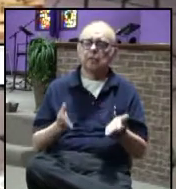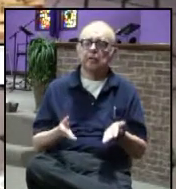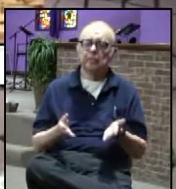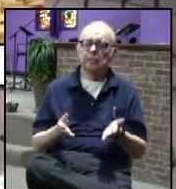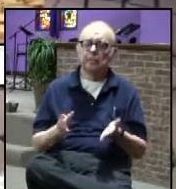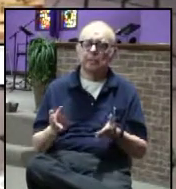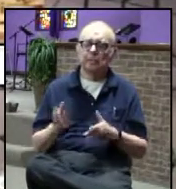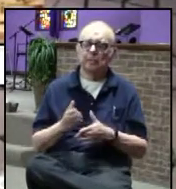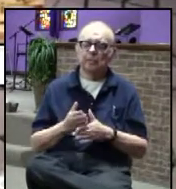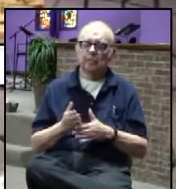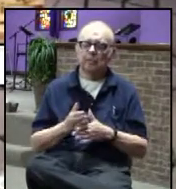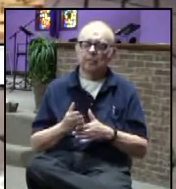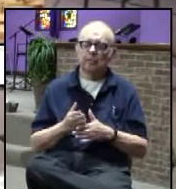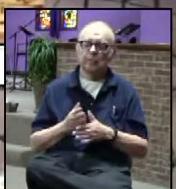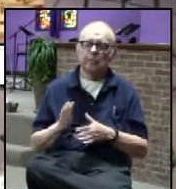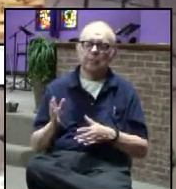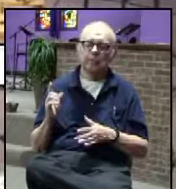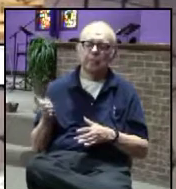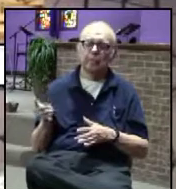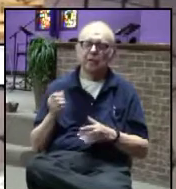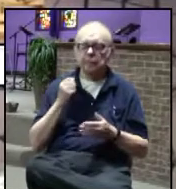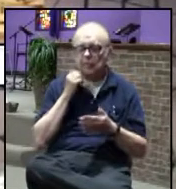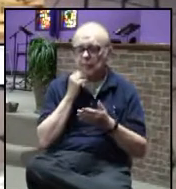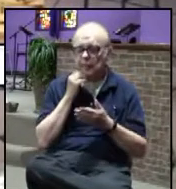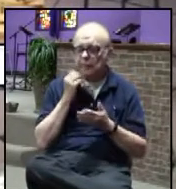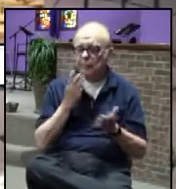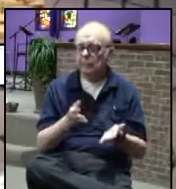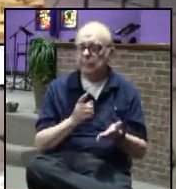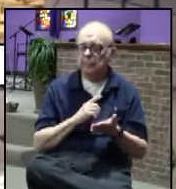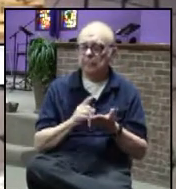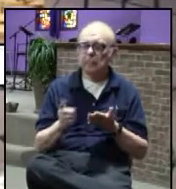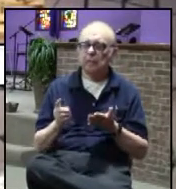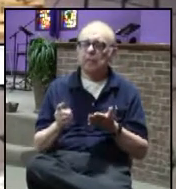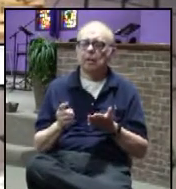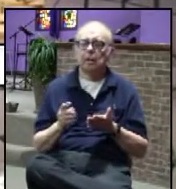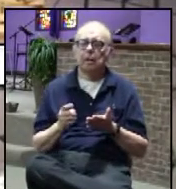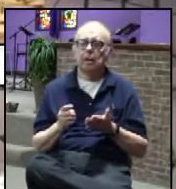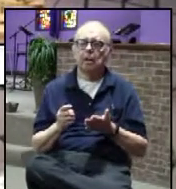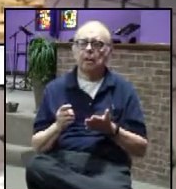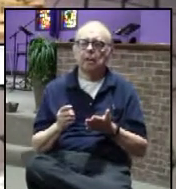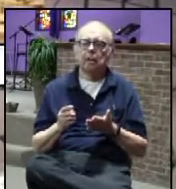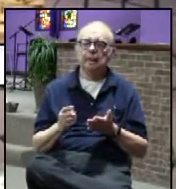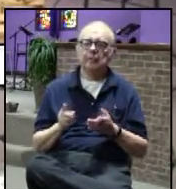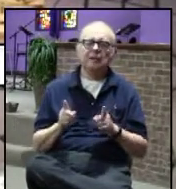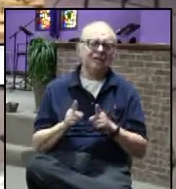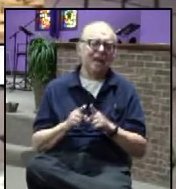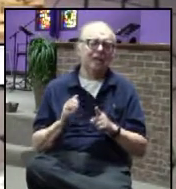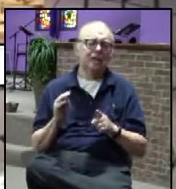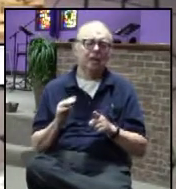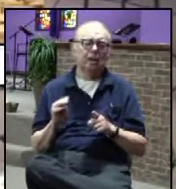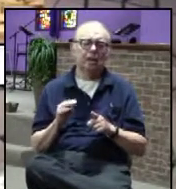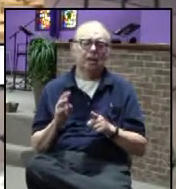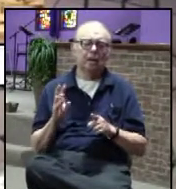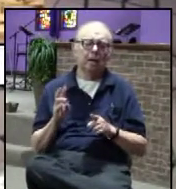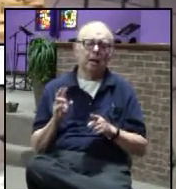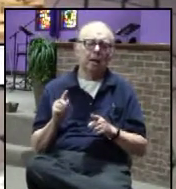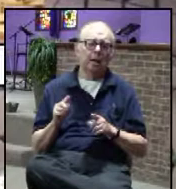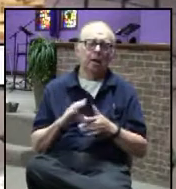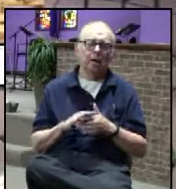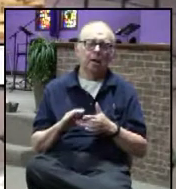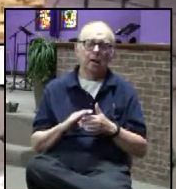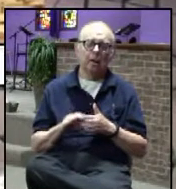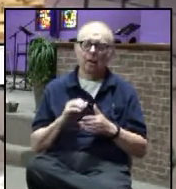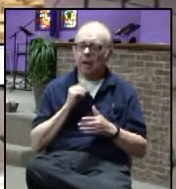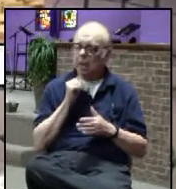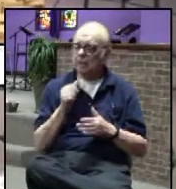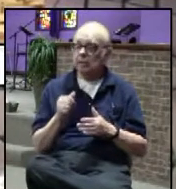wife for the rest of the week. And I think it was like Monday. $62, man, doesn't go